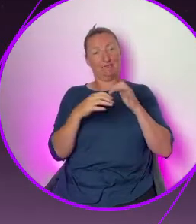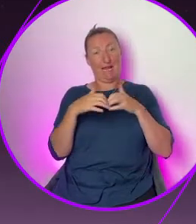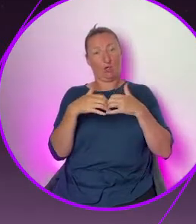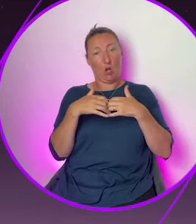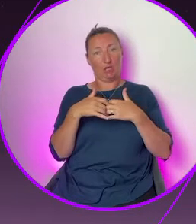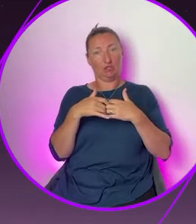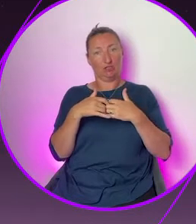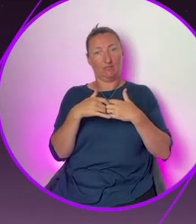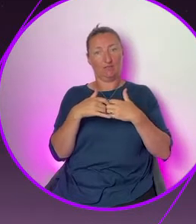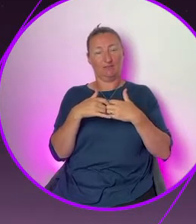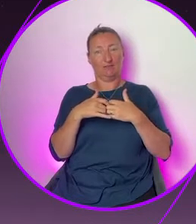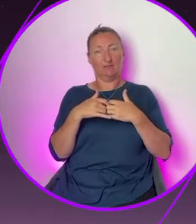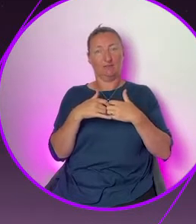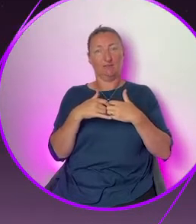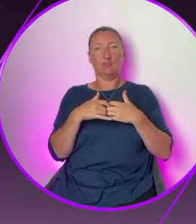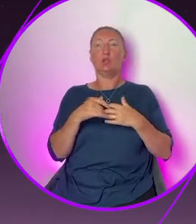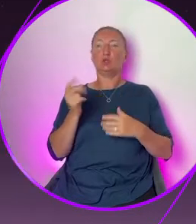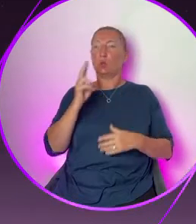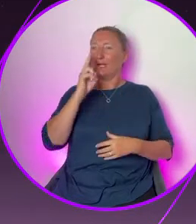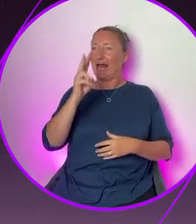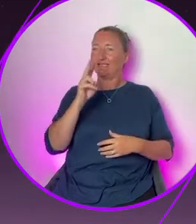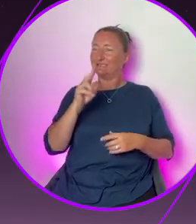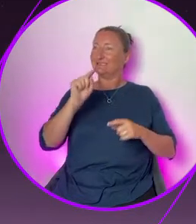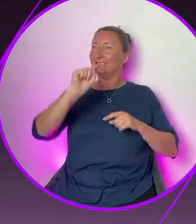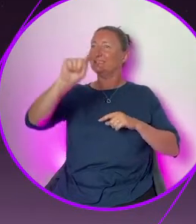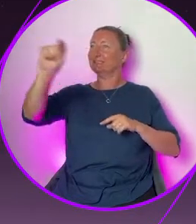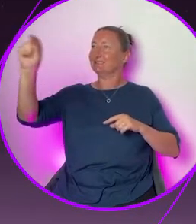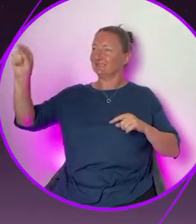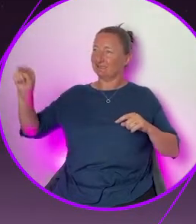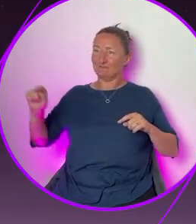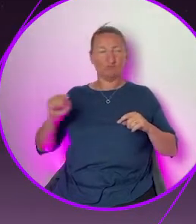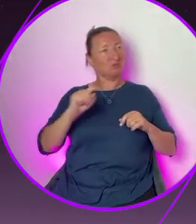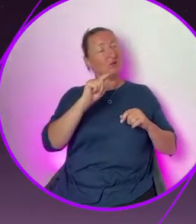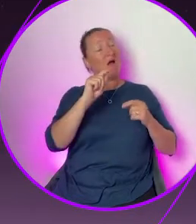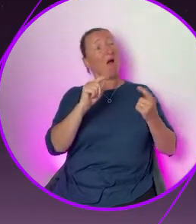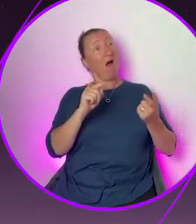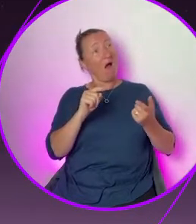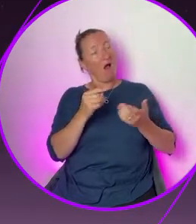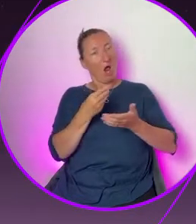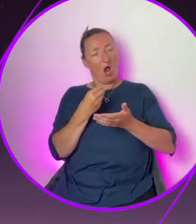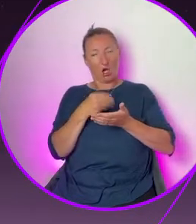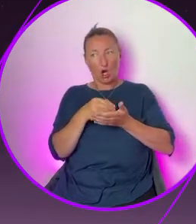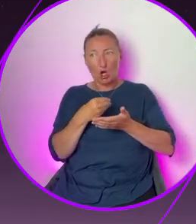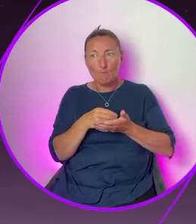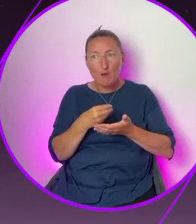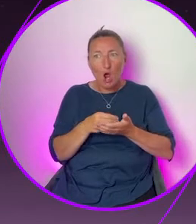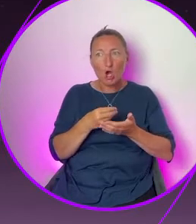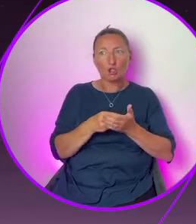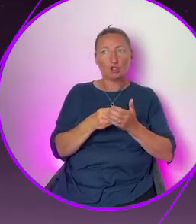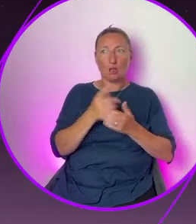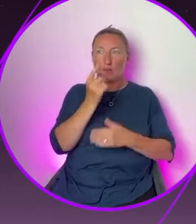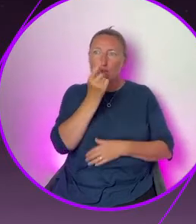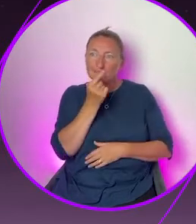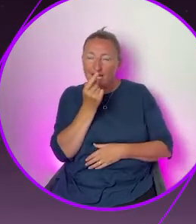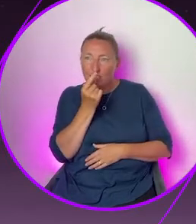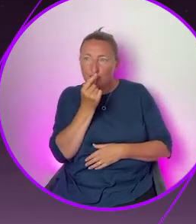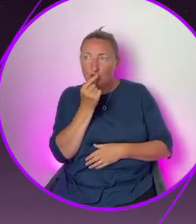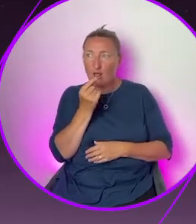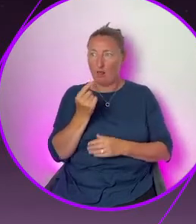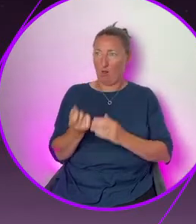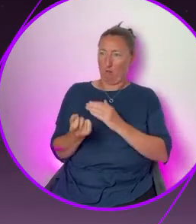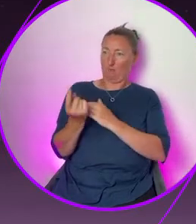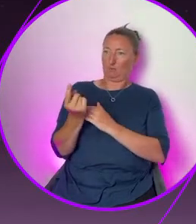while these adjacent fields obviously offer commercial, developmental and civic, if we're talking about particularly about architecture, opportunities for